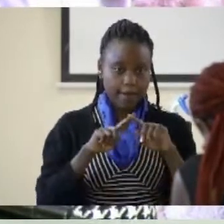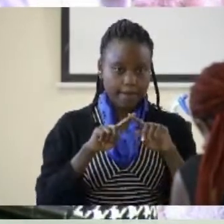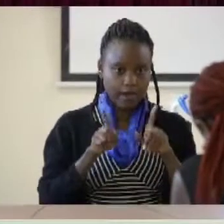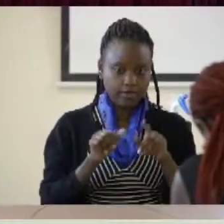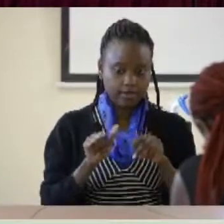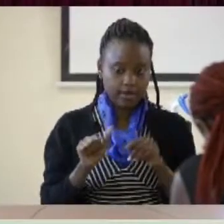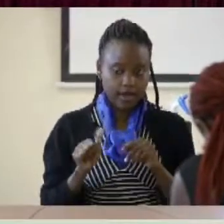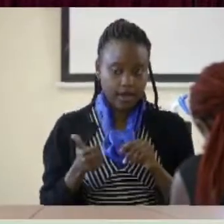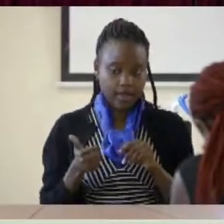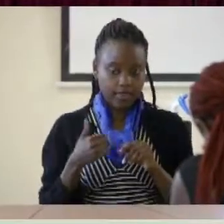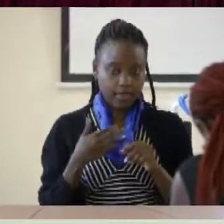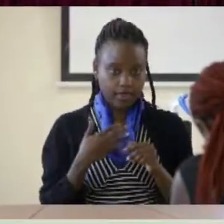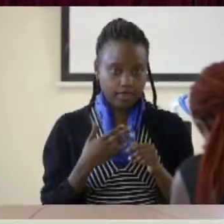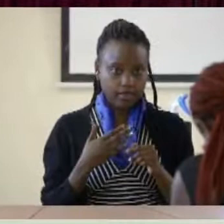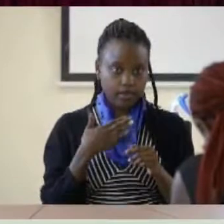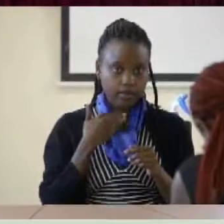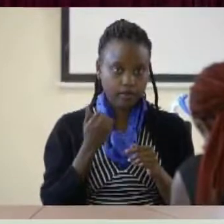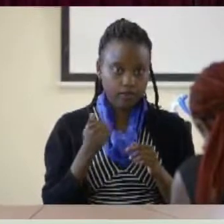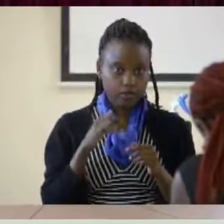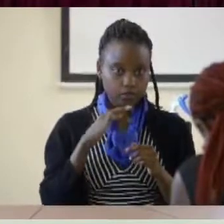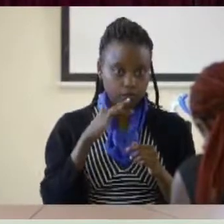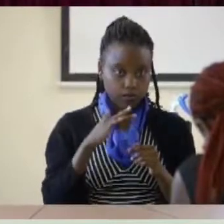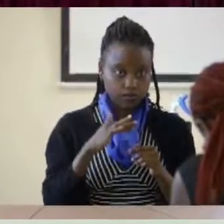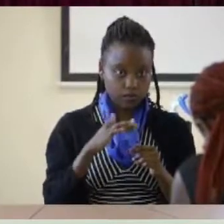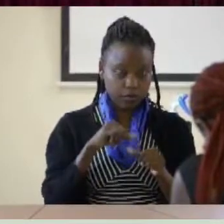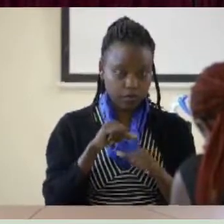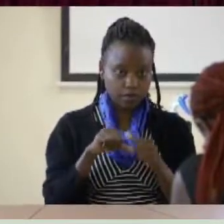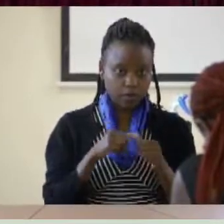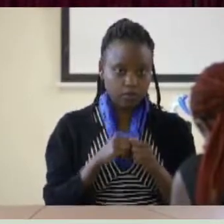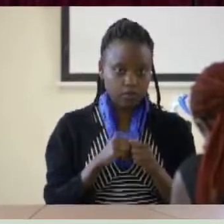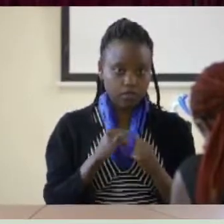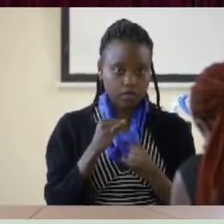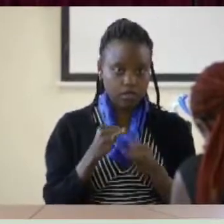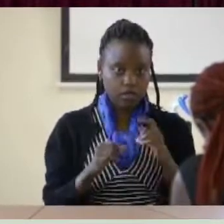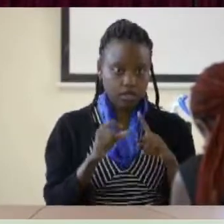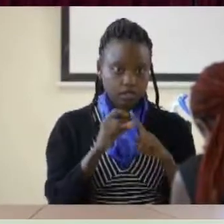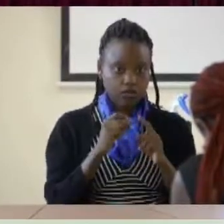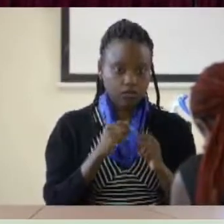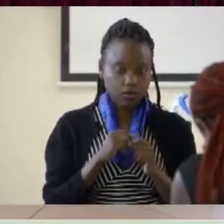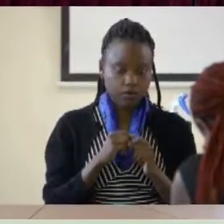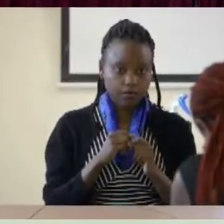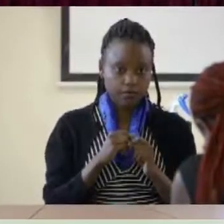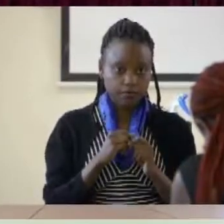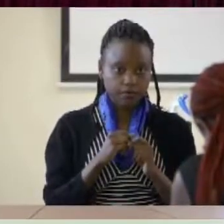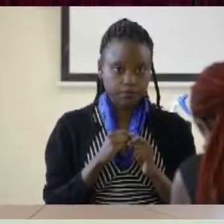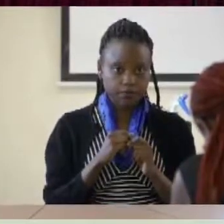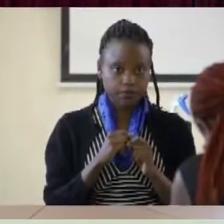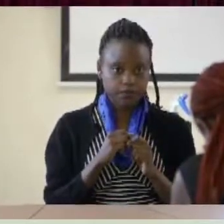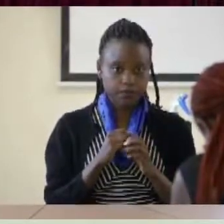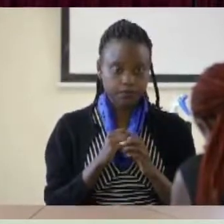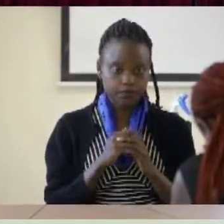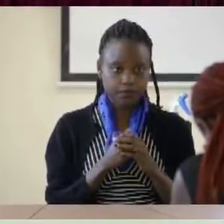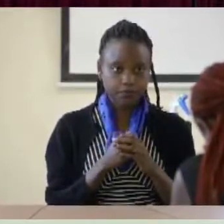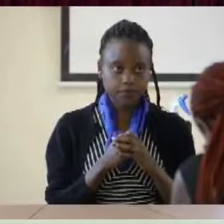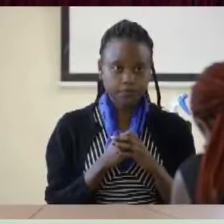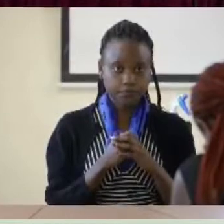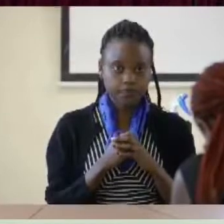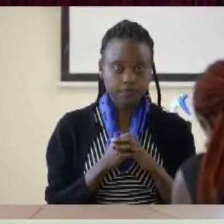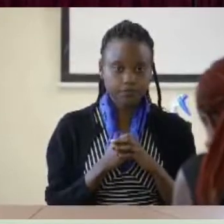other thing that I wanted to speak of, and maybe the last word that I say about this, is that